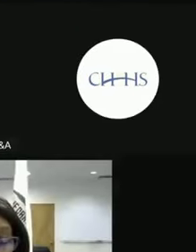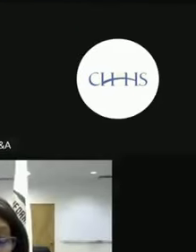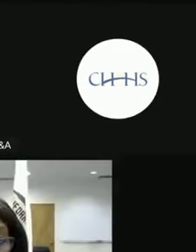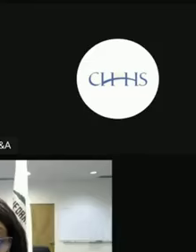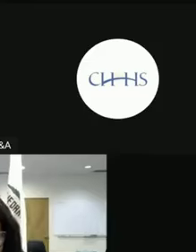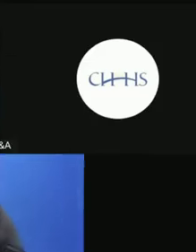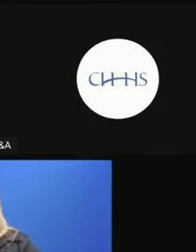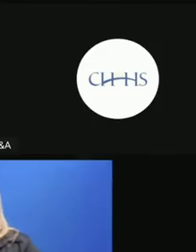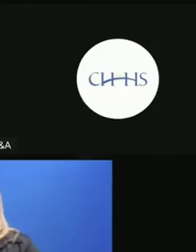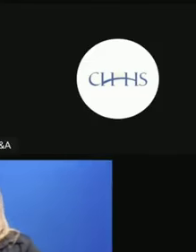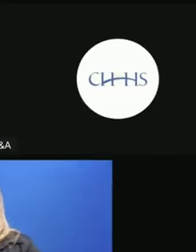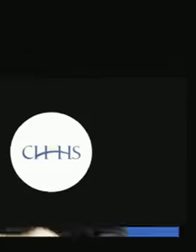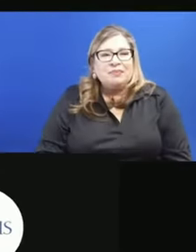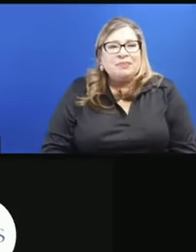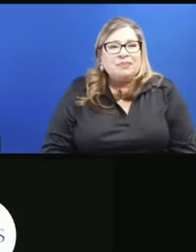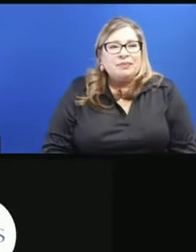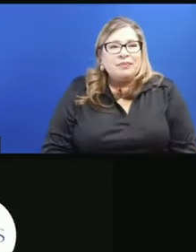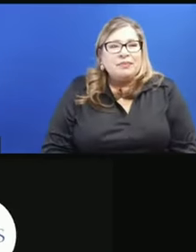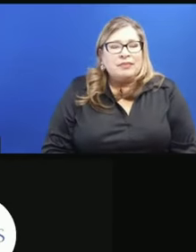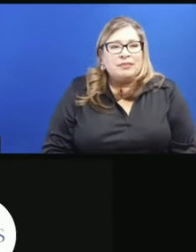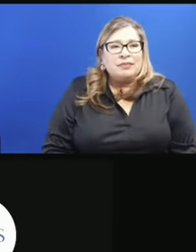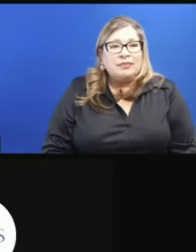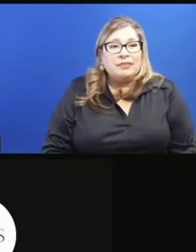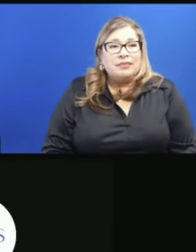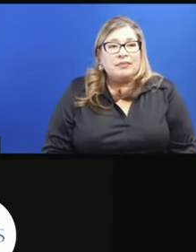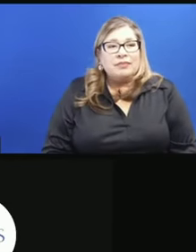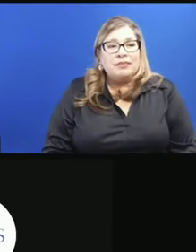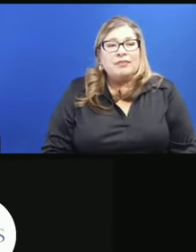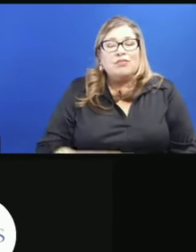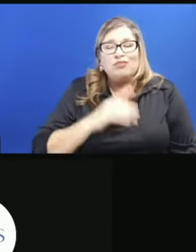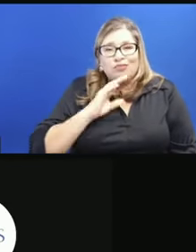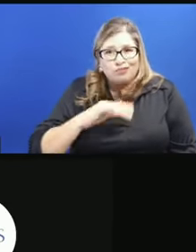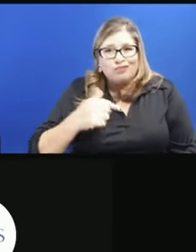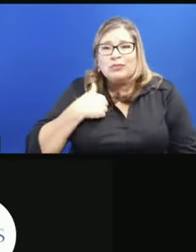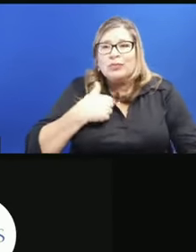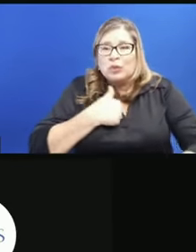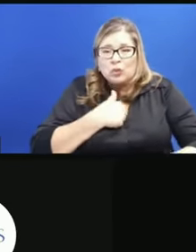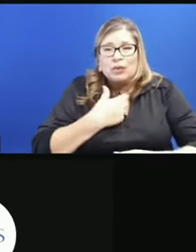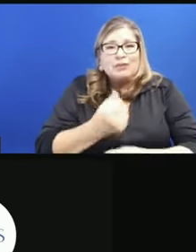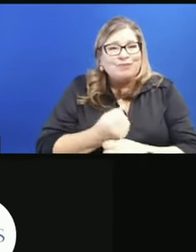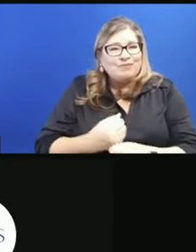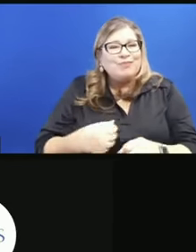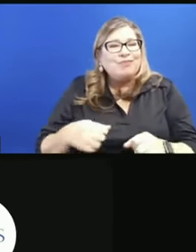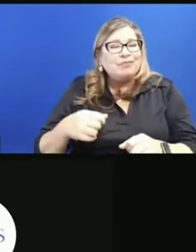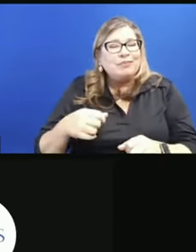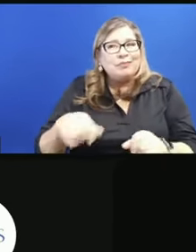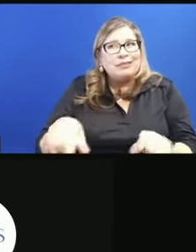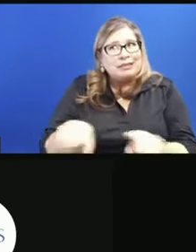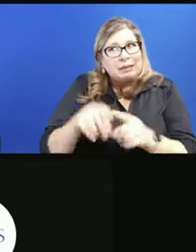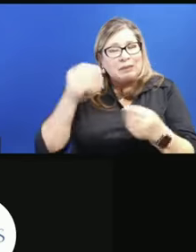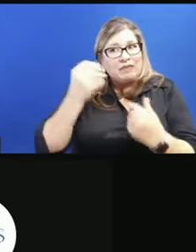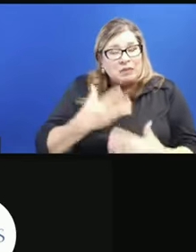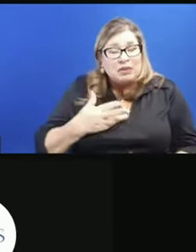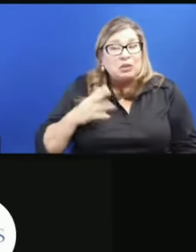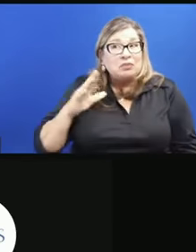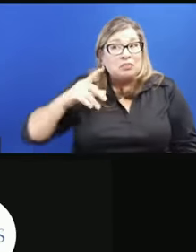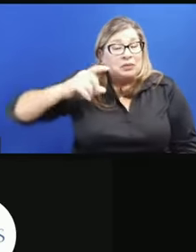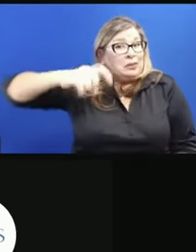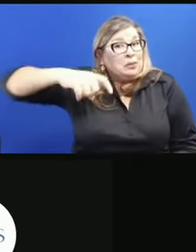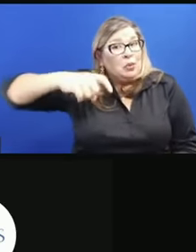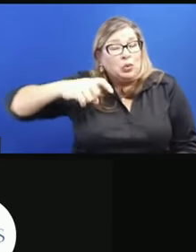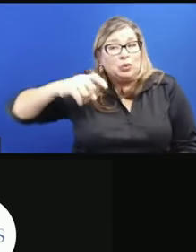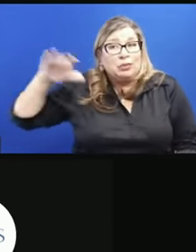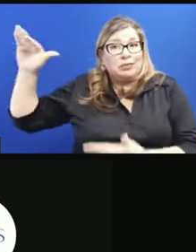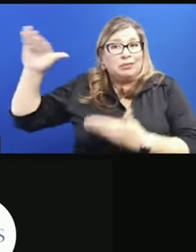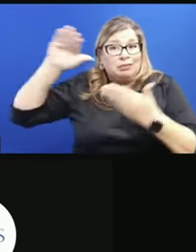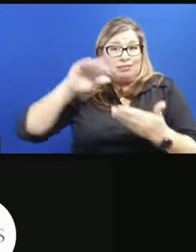Go. Yeah, we're hearing the same information about the increase in allocation.